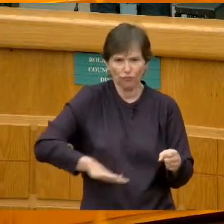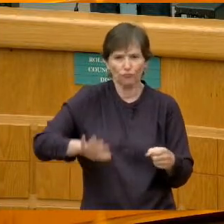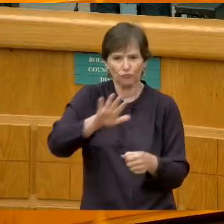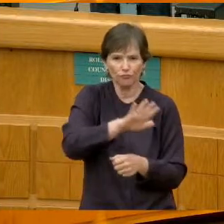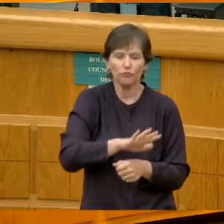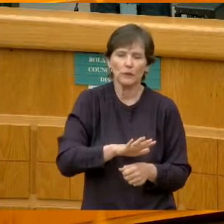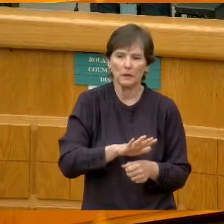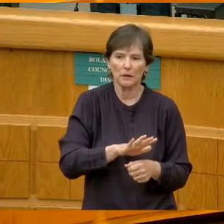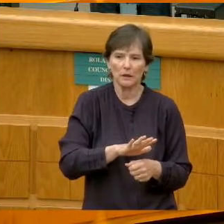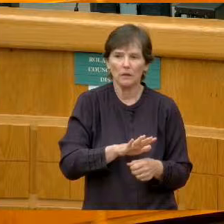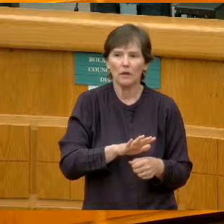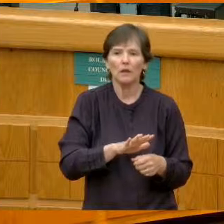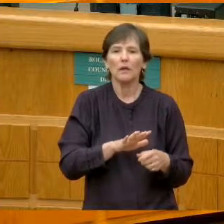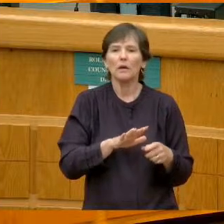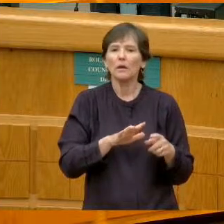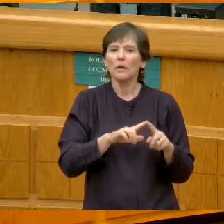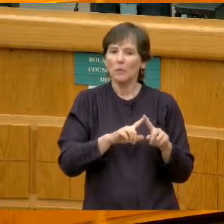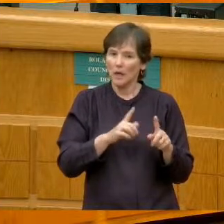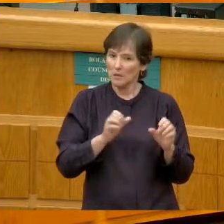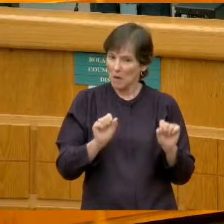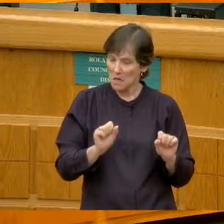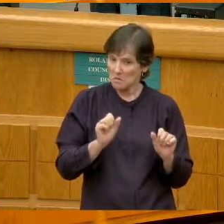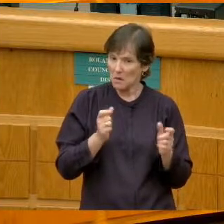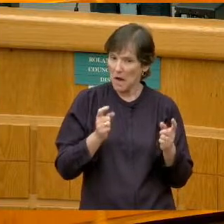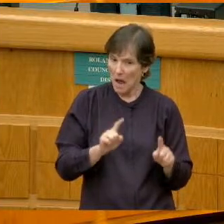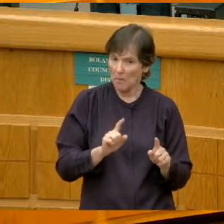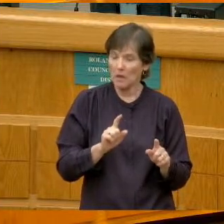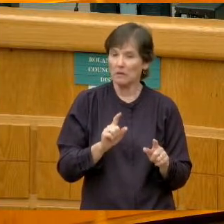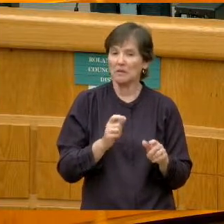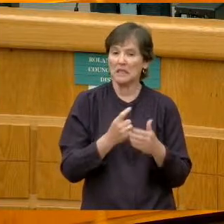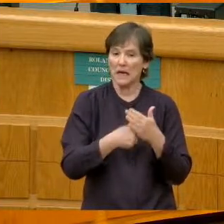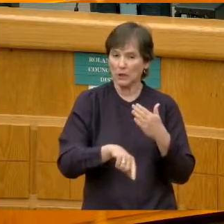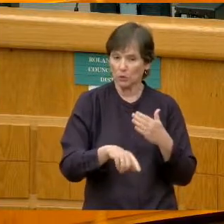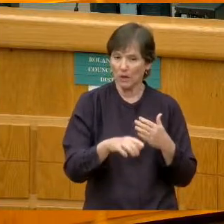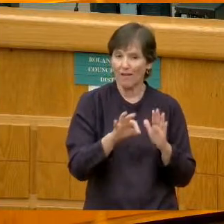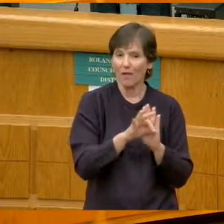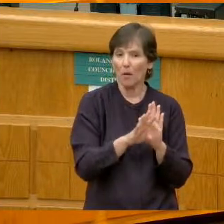something next Tuesday at 6 o'clock, I think is their meeting, 6 p.m.